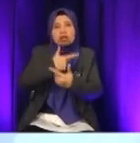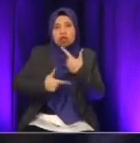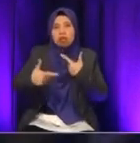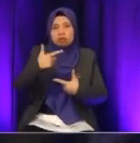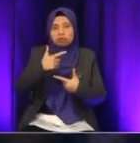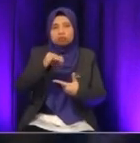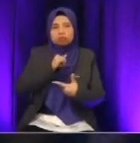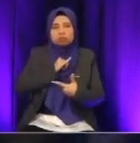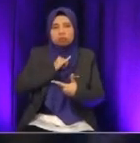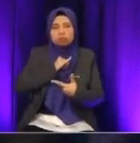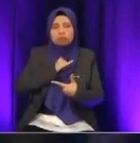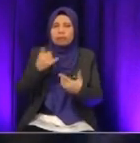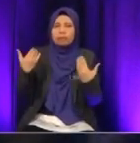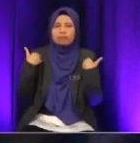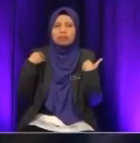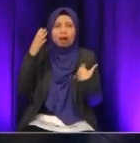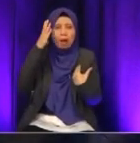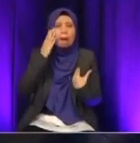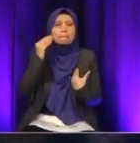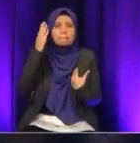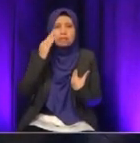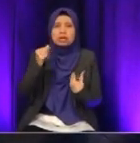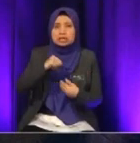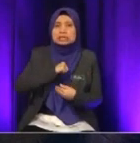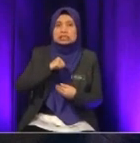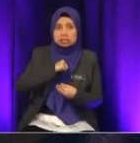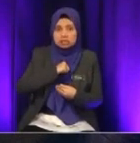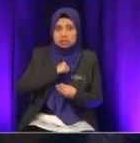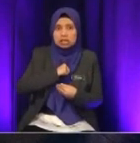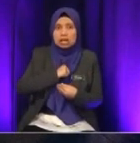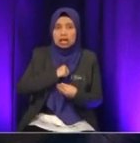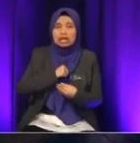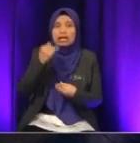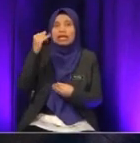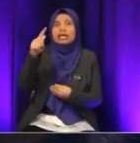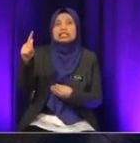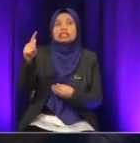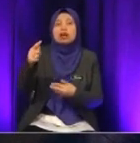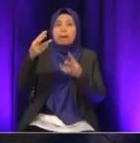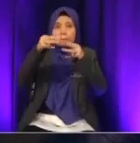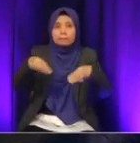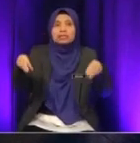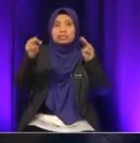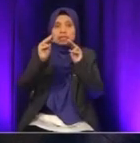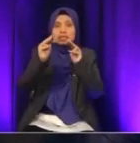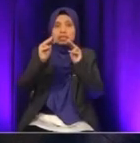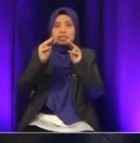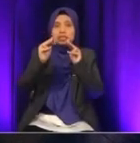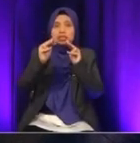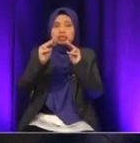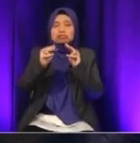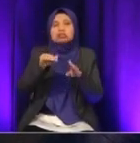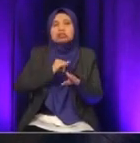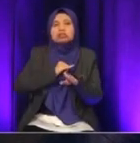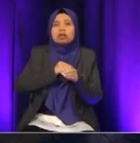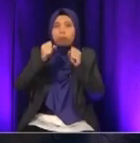my experience of joining a voluntary program at Masjid Jami. It is called Feeding the Homeless. Mm-hmm. So it was really such an eye